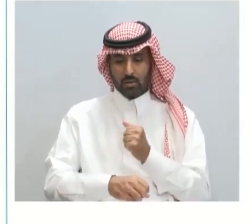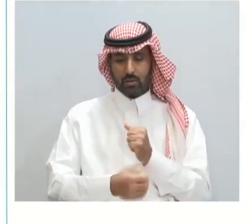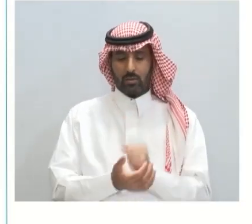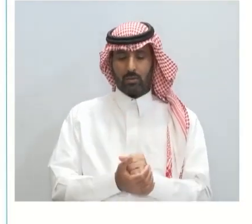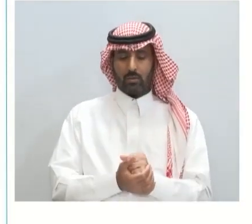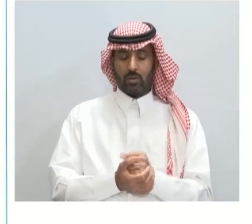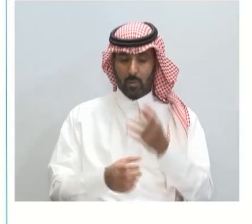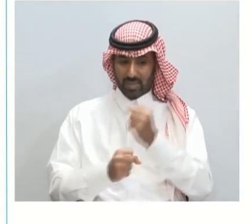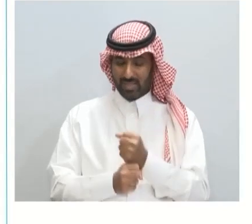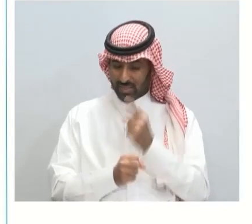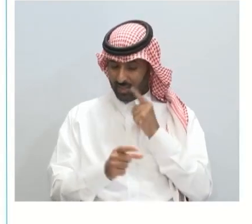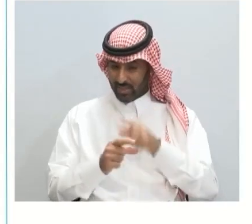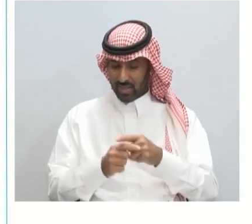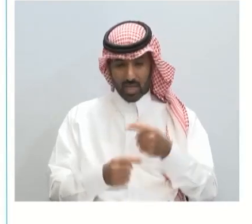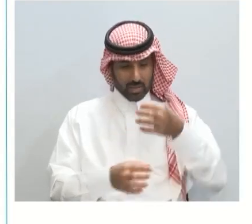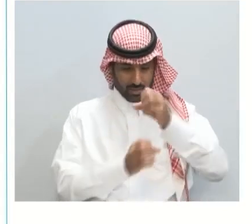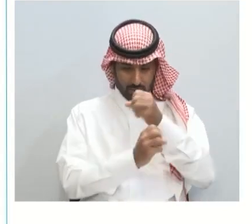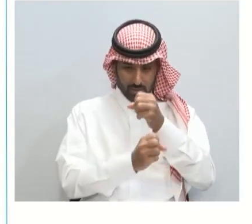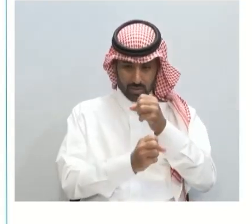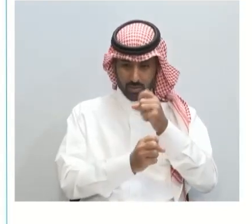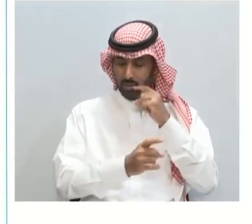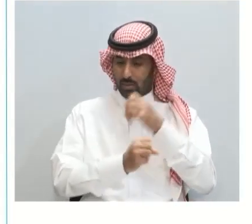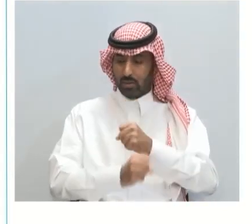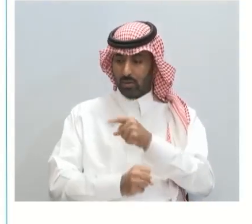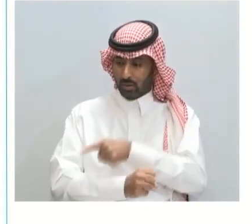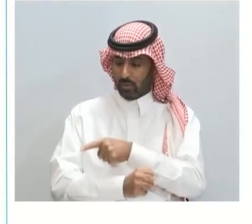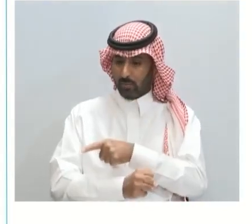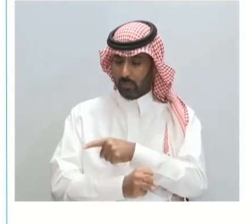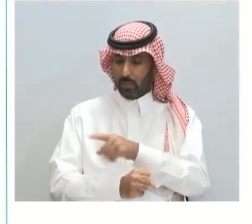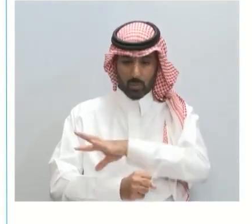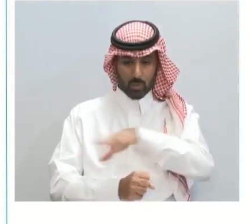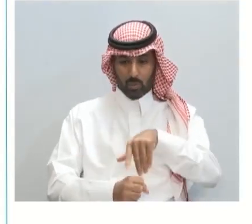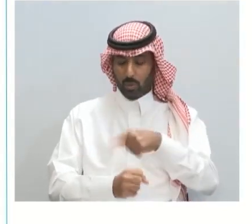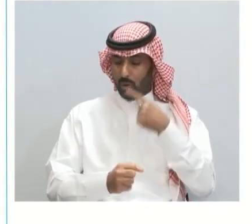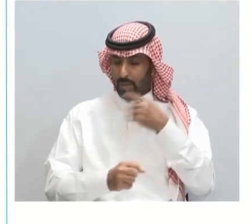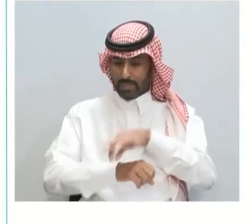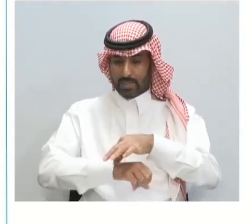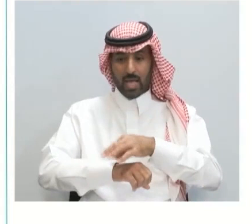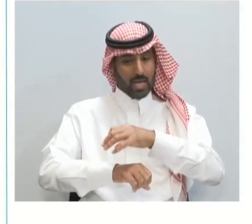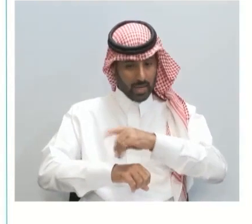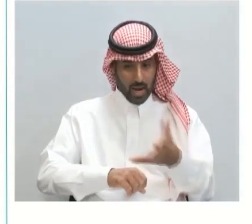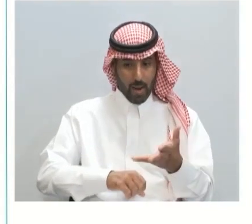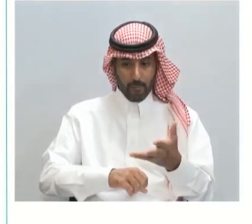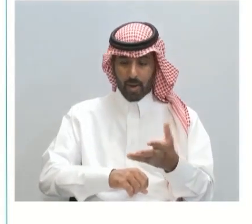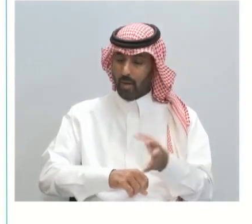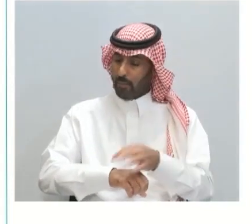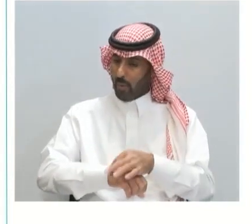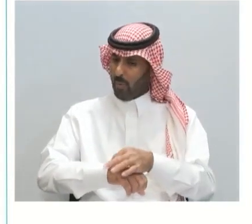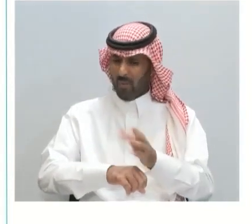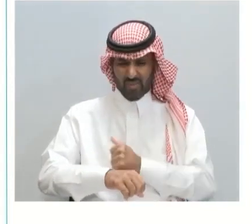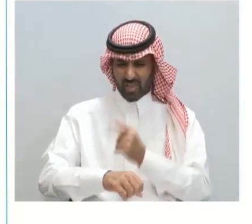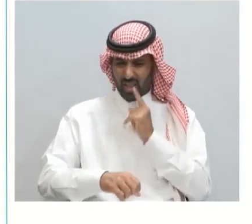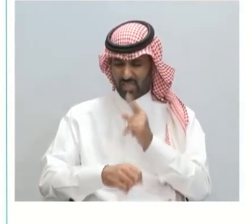predictive gene testing can be done for both treatable and